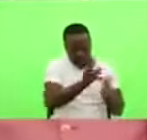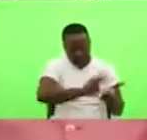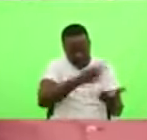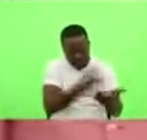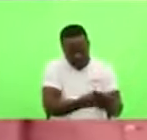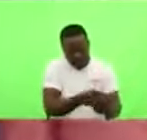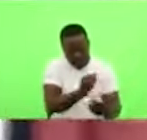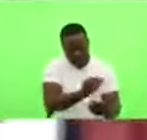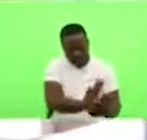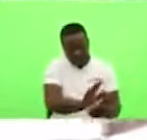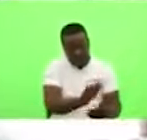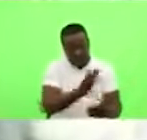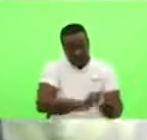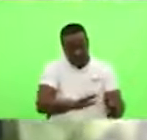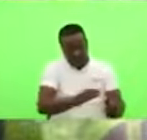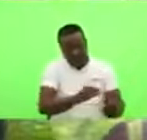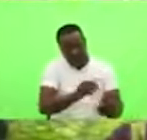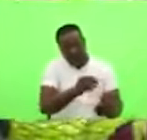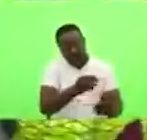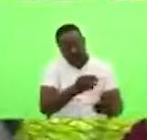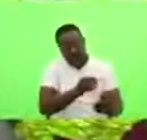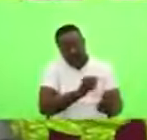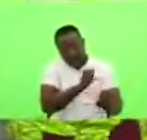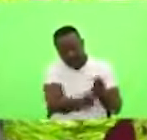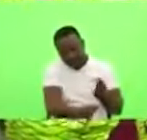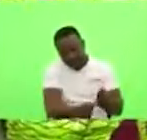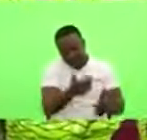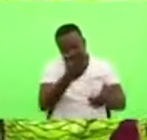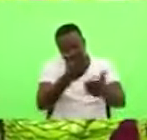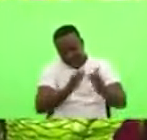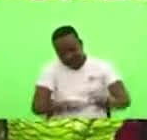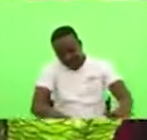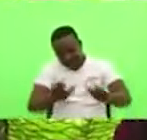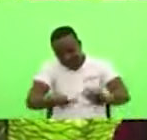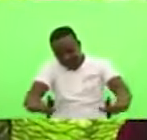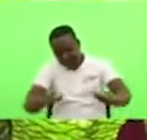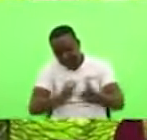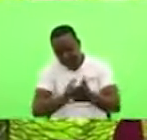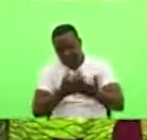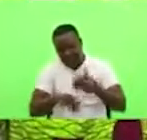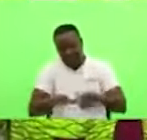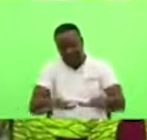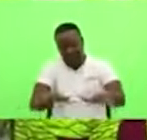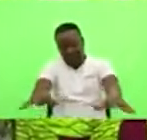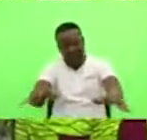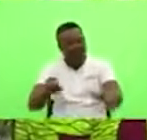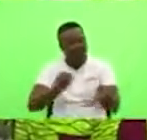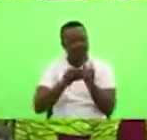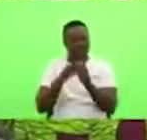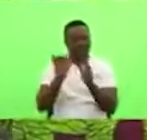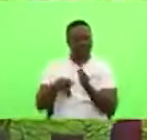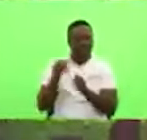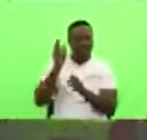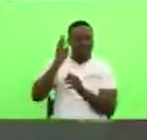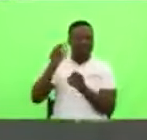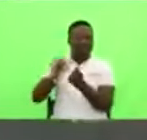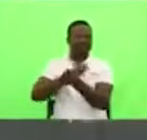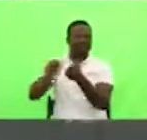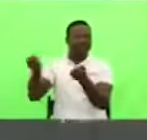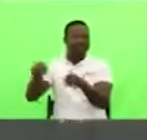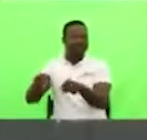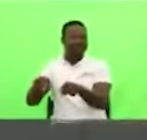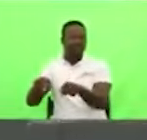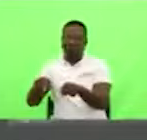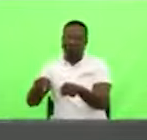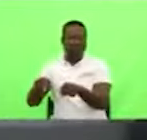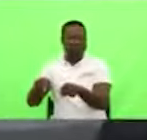if your generation passes, your children's children will be witnesses. When will this legacy be scrapped?